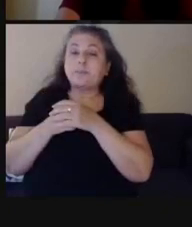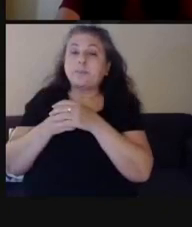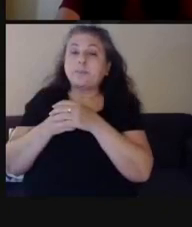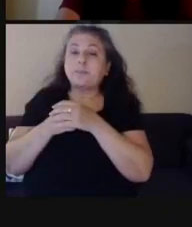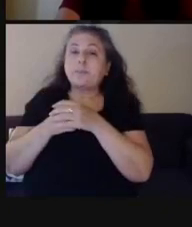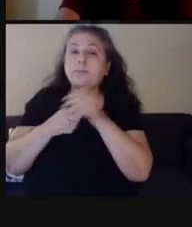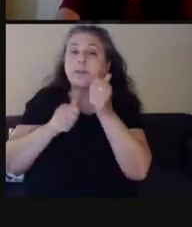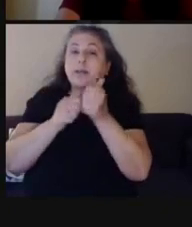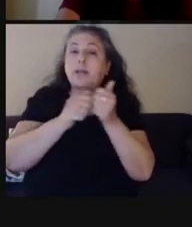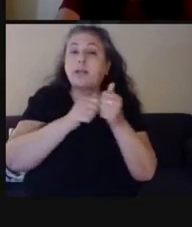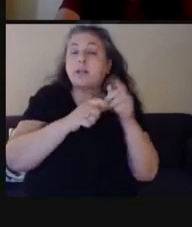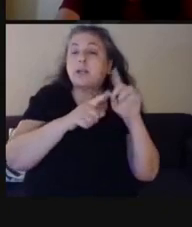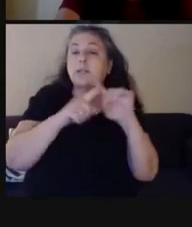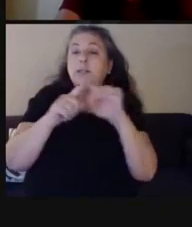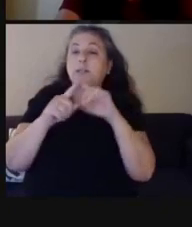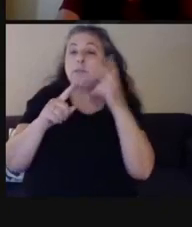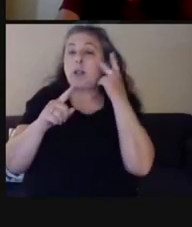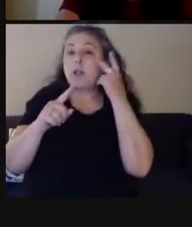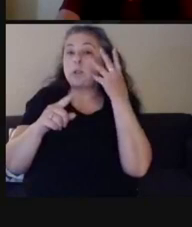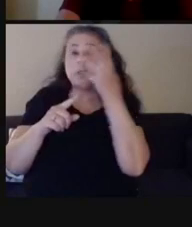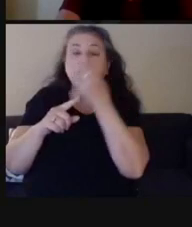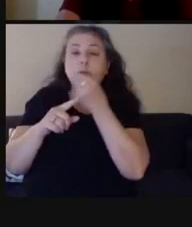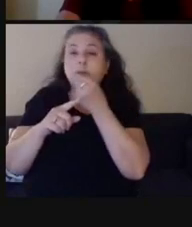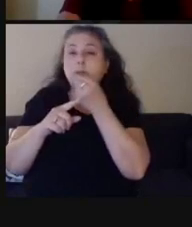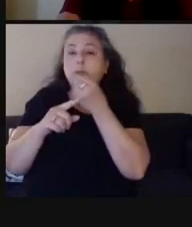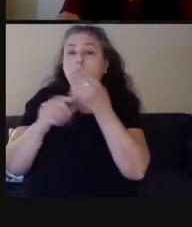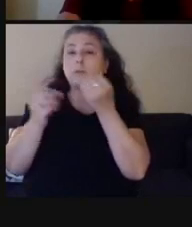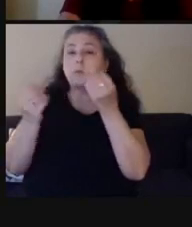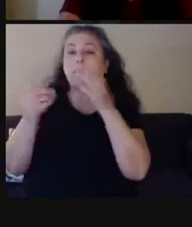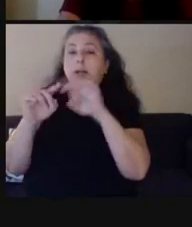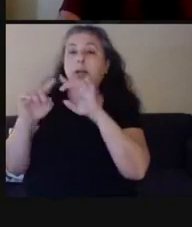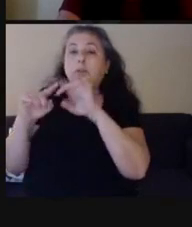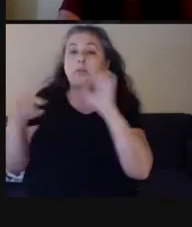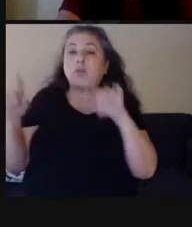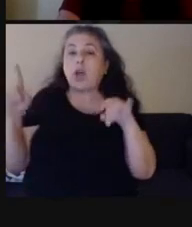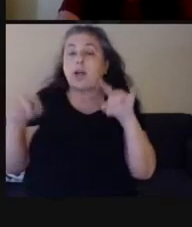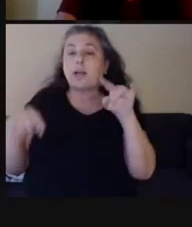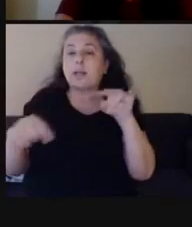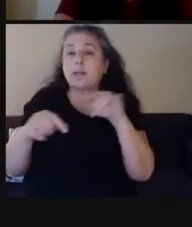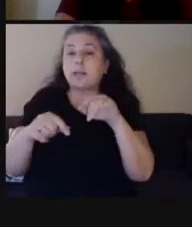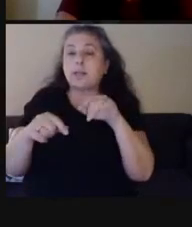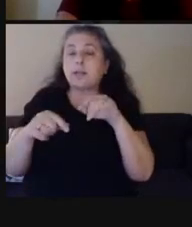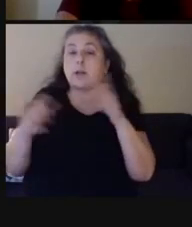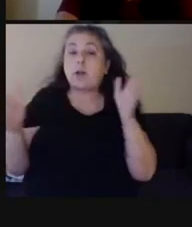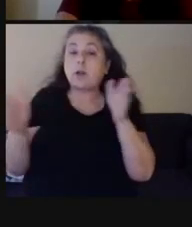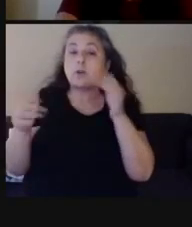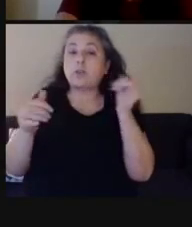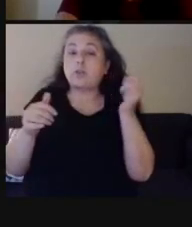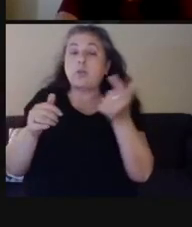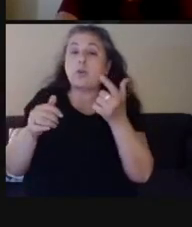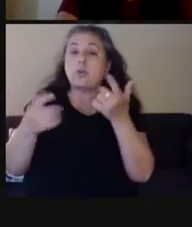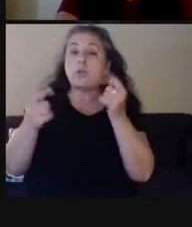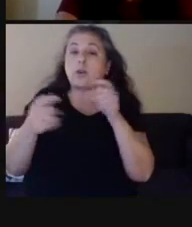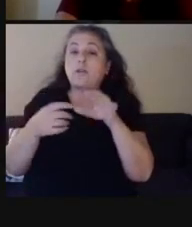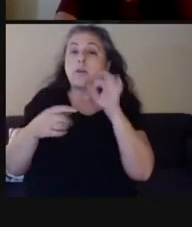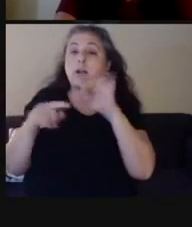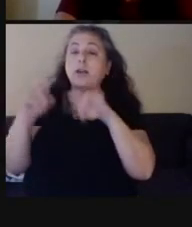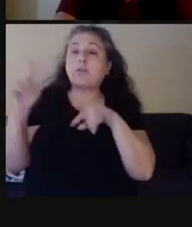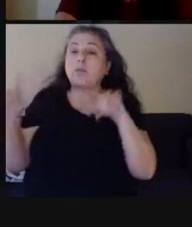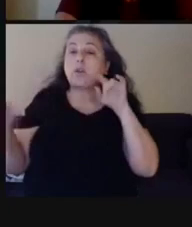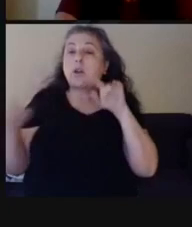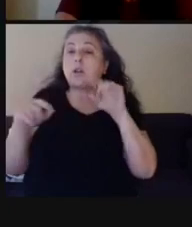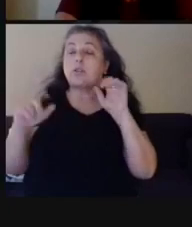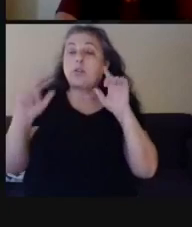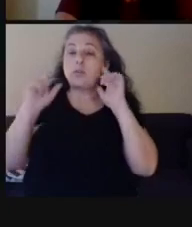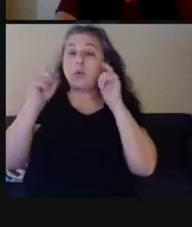each corn is different, and they look so beautiful. There's so many different varieties. I encourage you all to try to find different varieties of corn